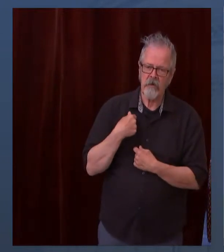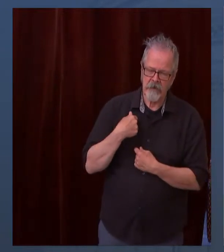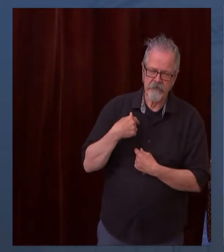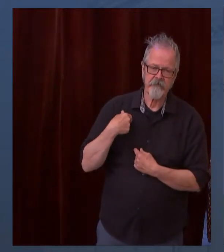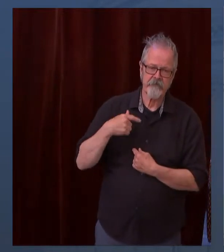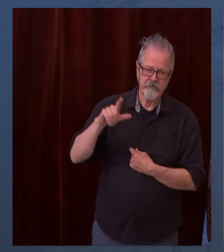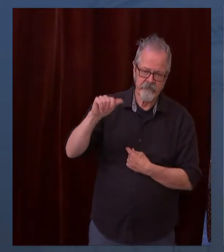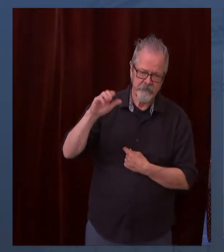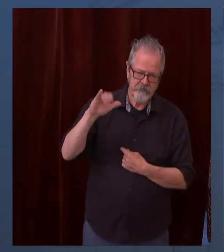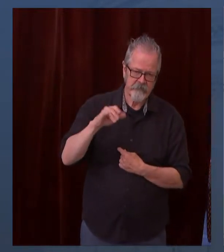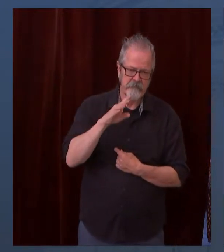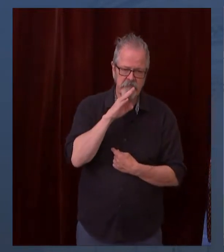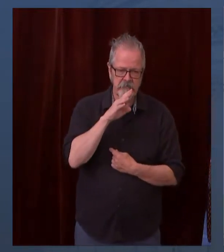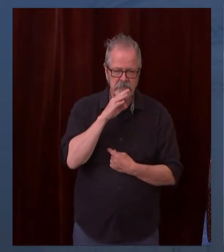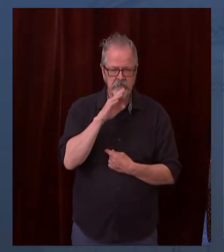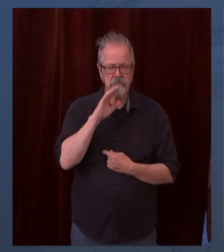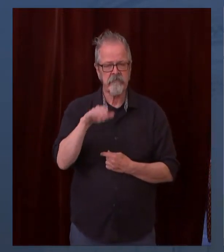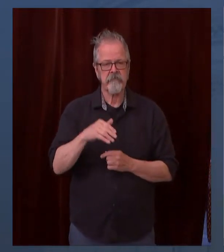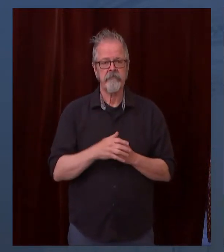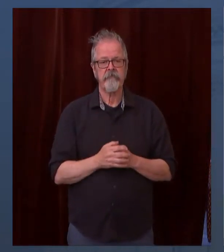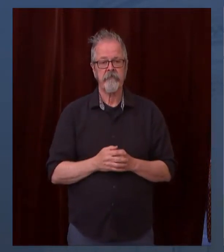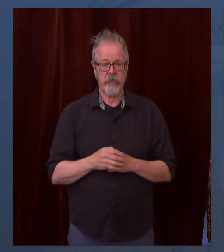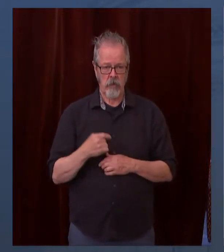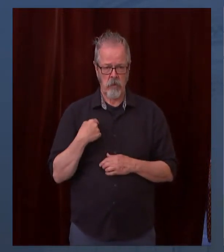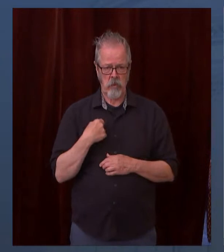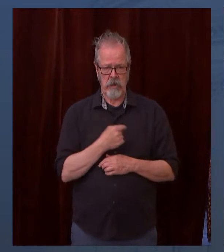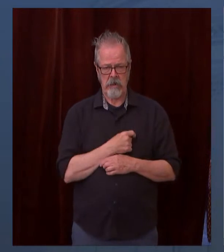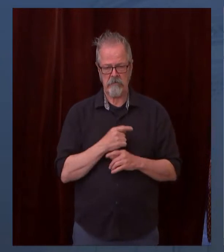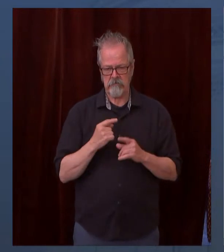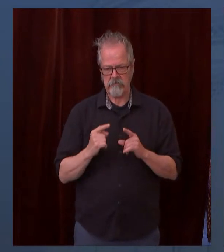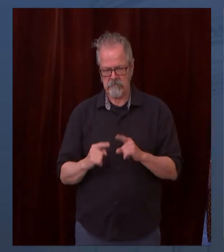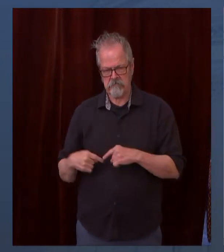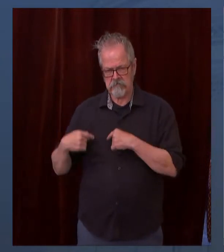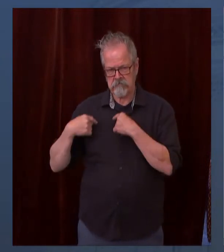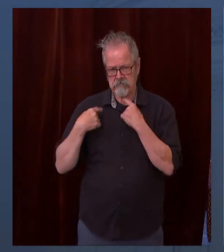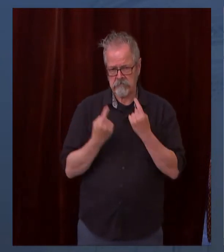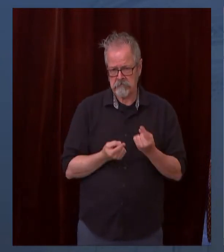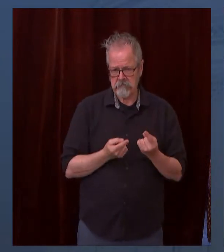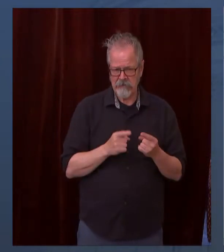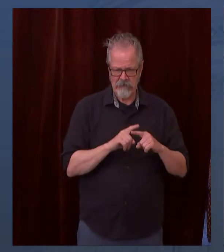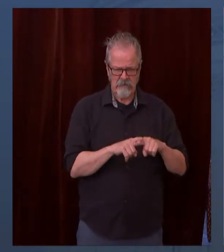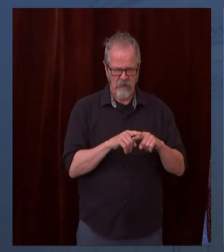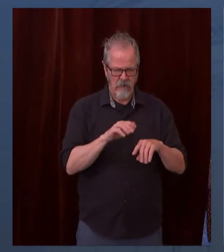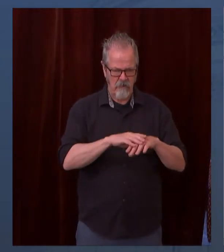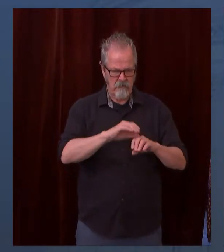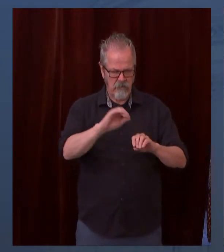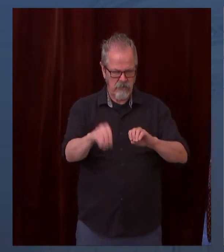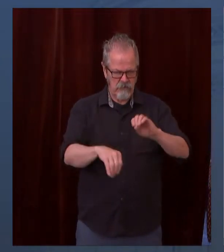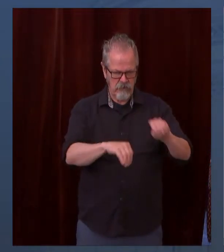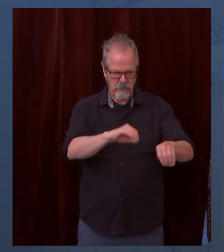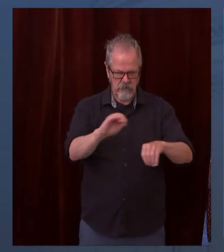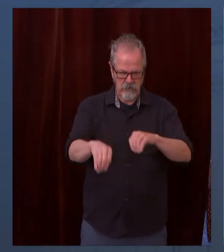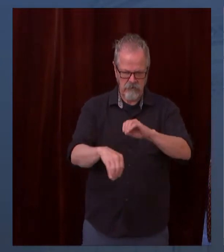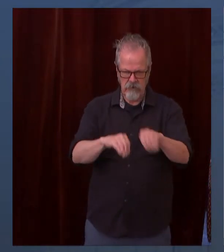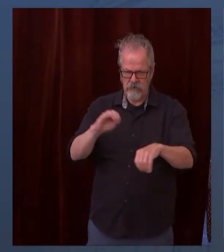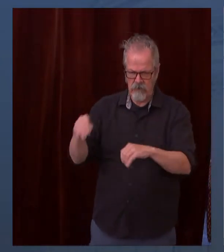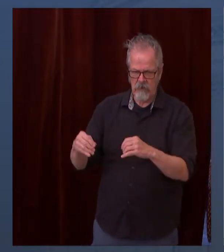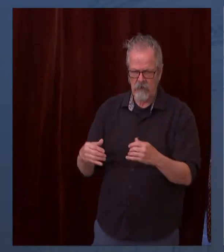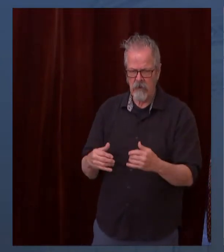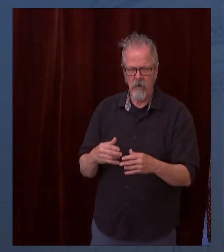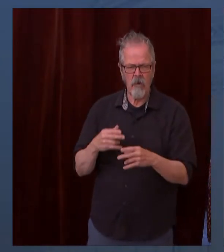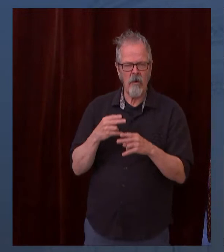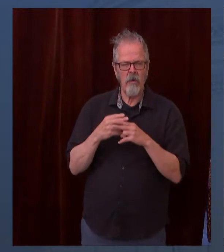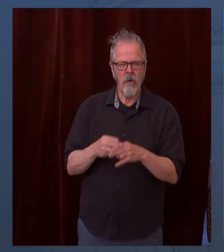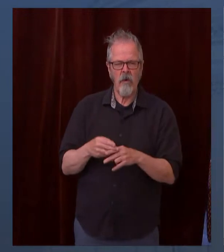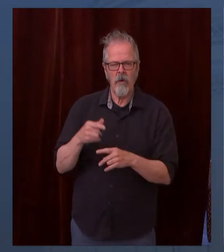us well. I say primarily because we've always considered other factors in our allocation process, including getting